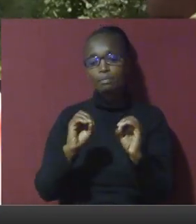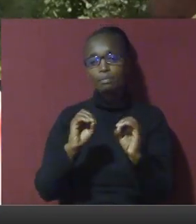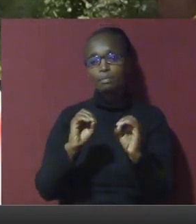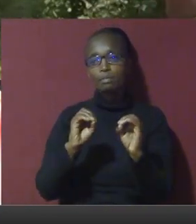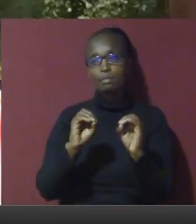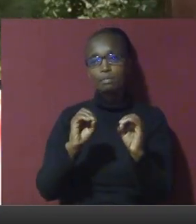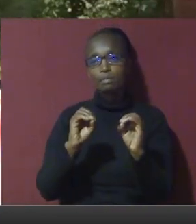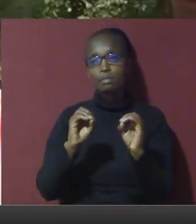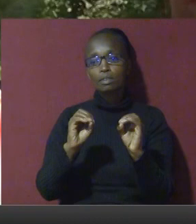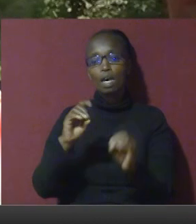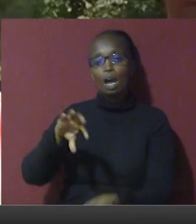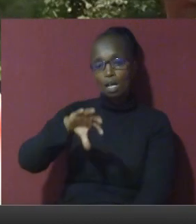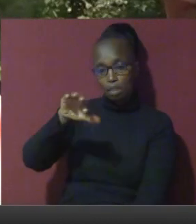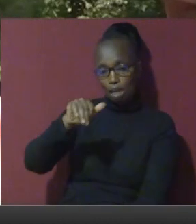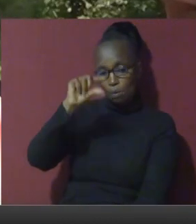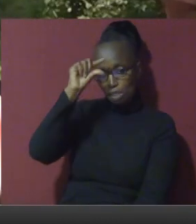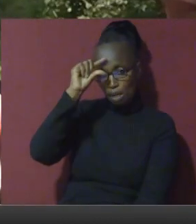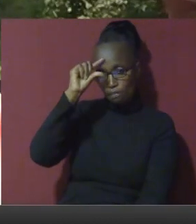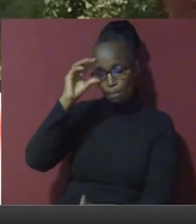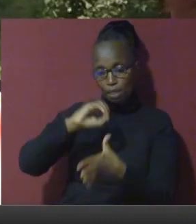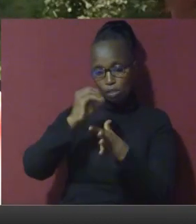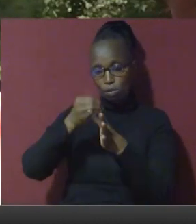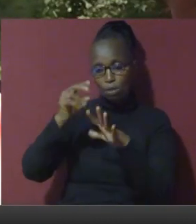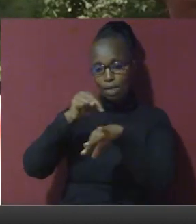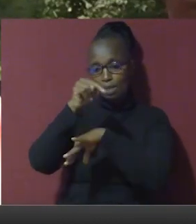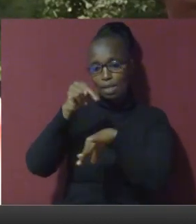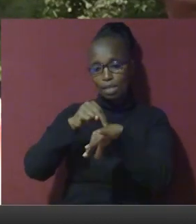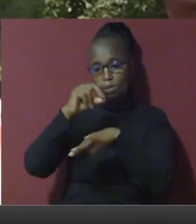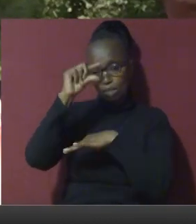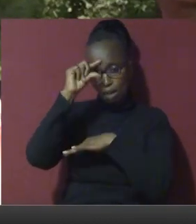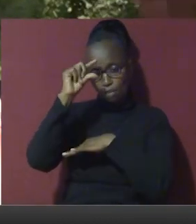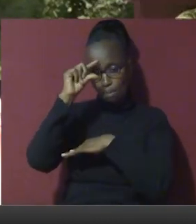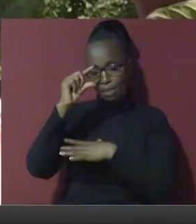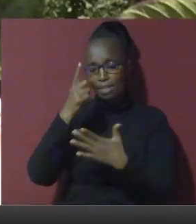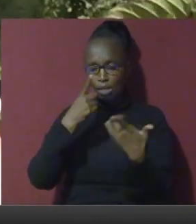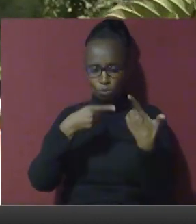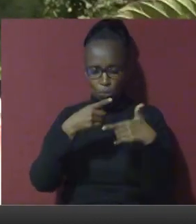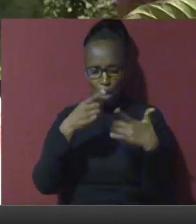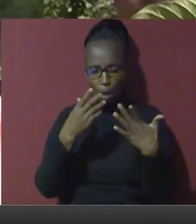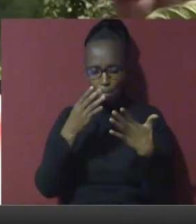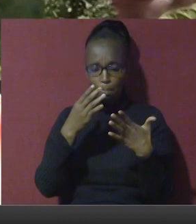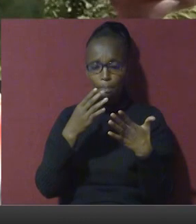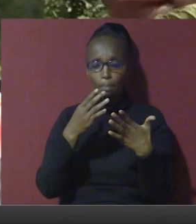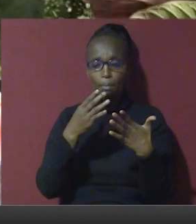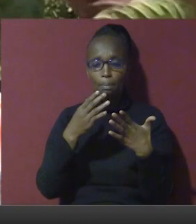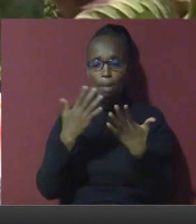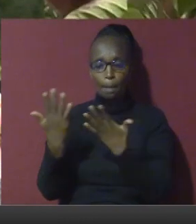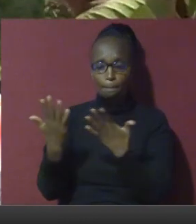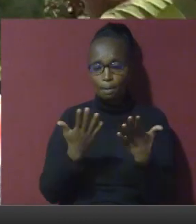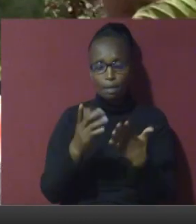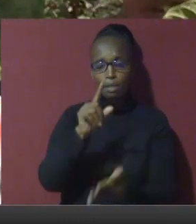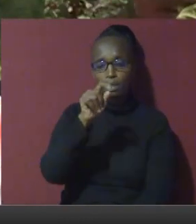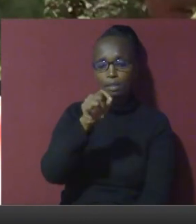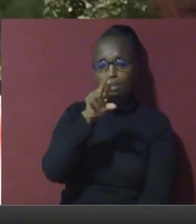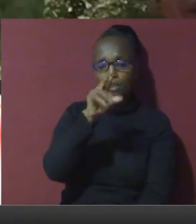either county government or national government, you either come, bring the transformer back so